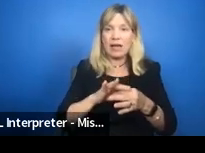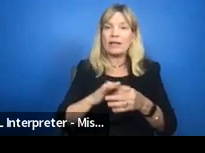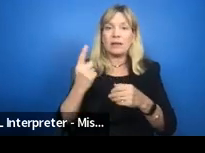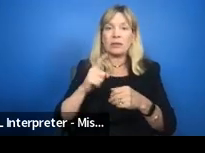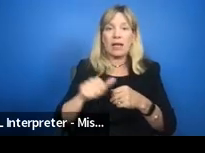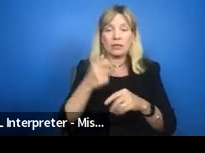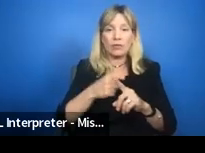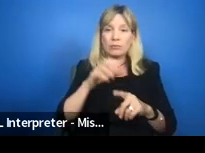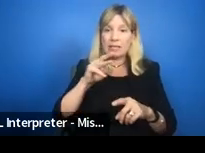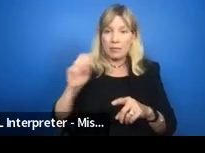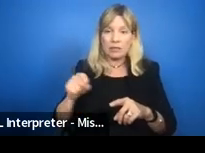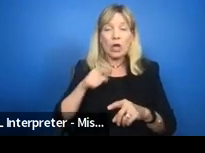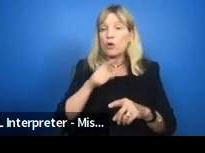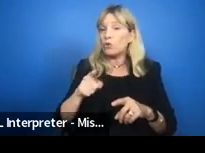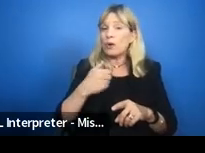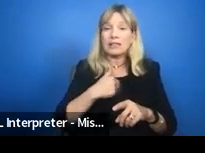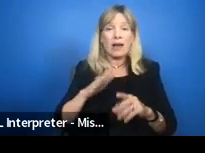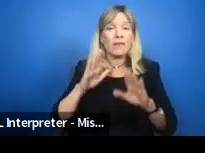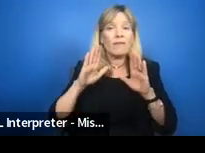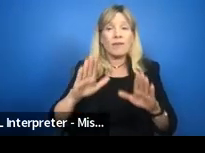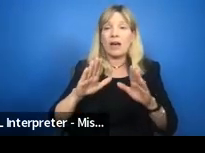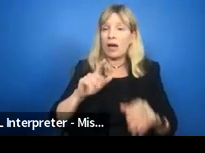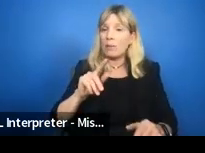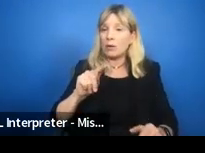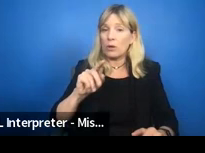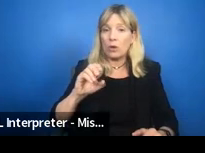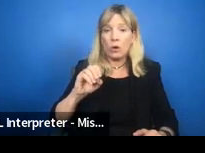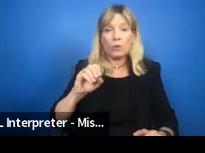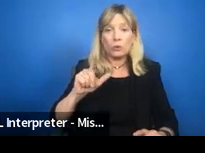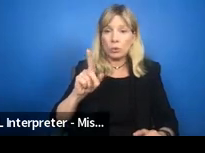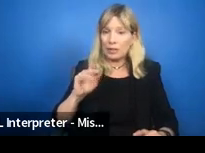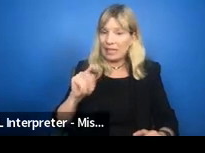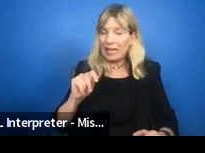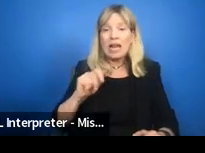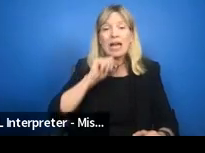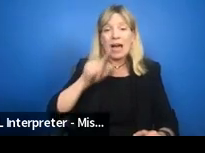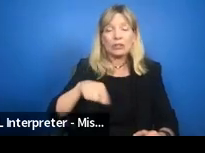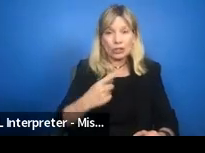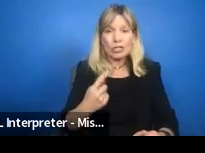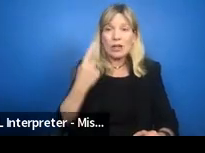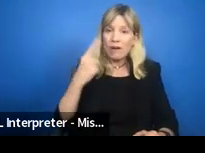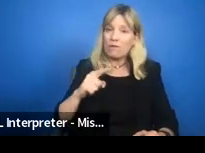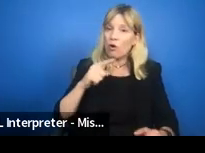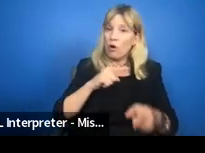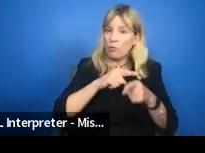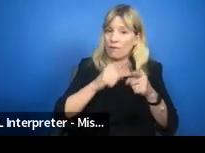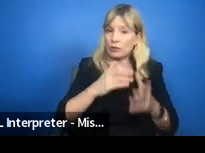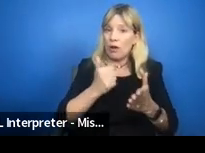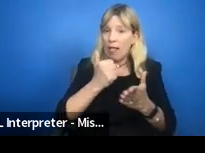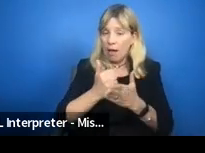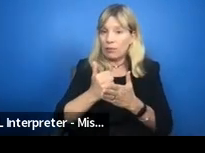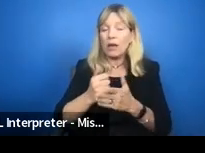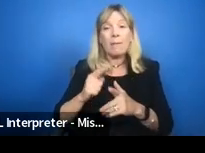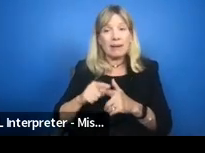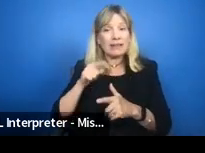CMS. And I know you guys have a phenomenal toolkit as well. That's not just for the professionals helping everybody, it's for